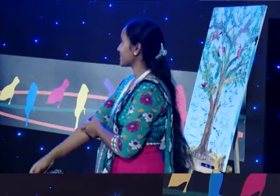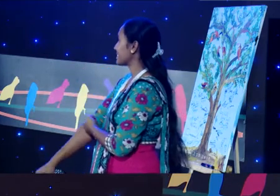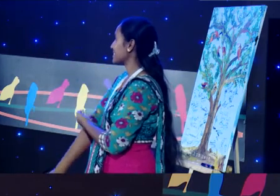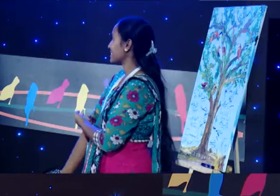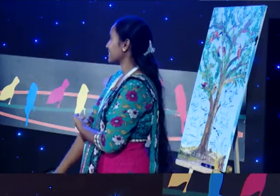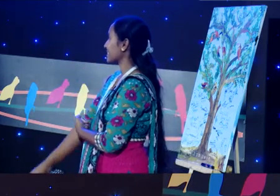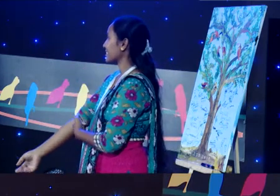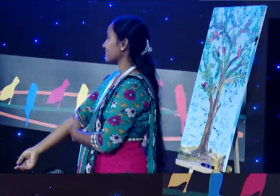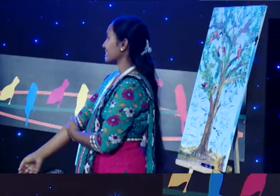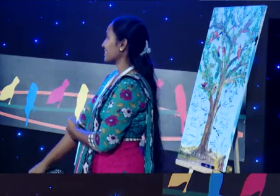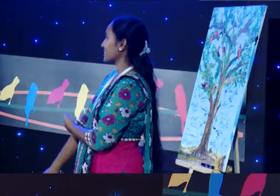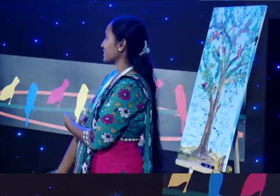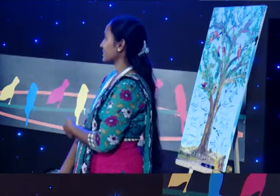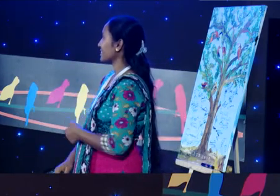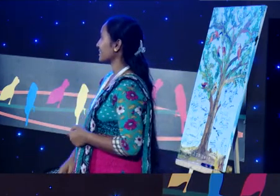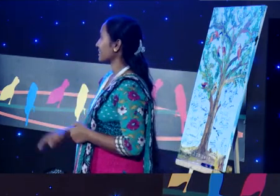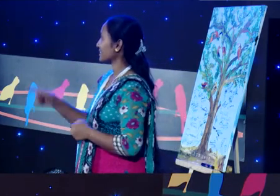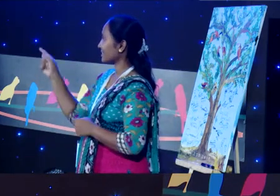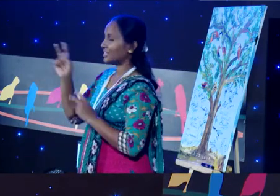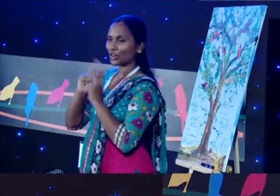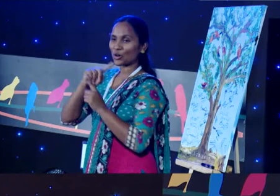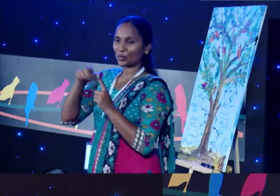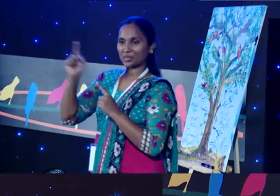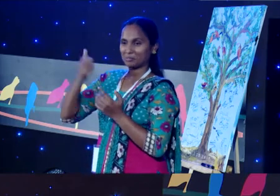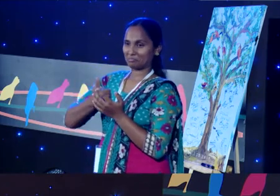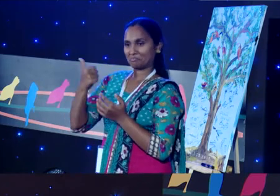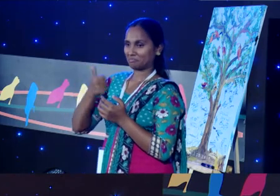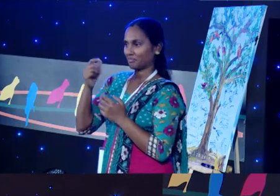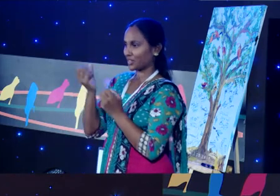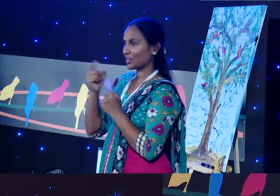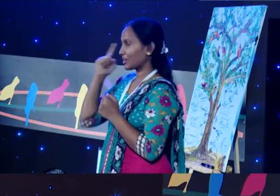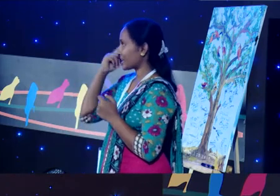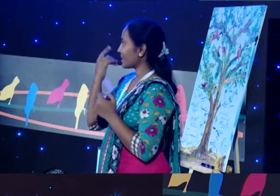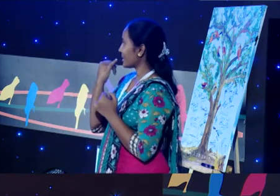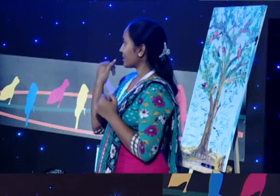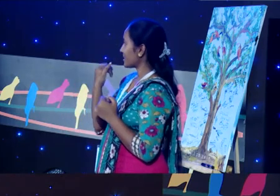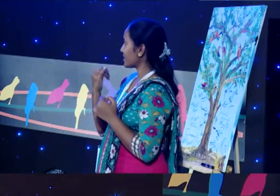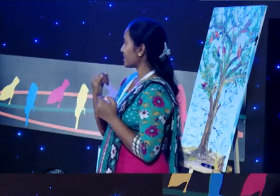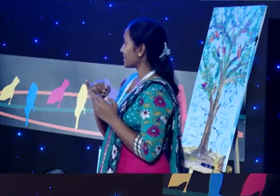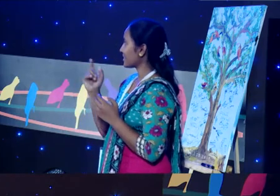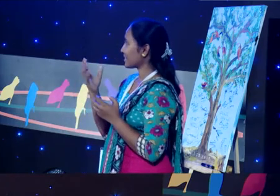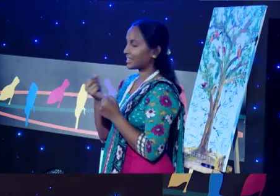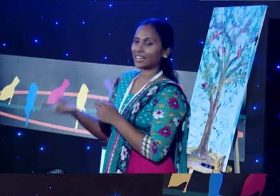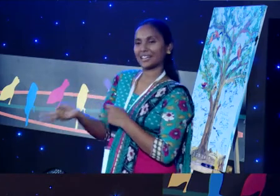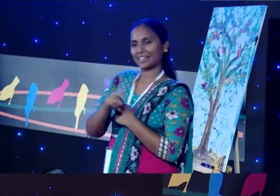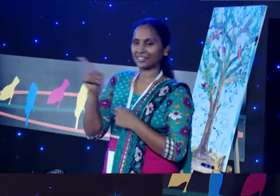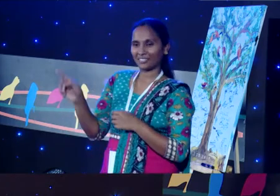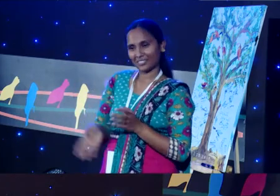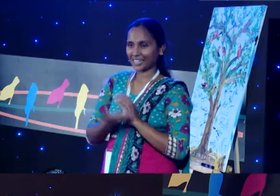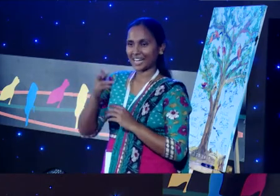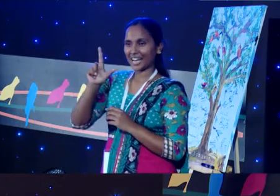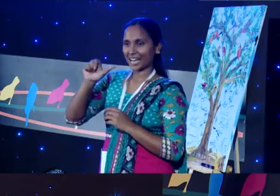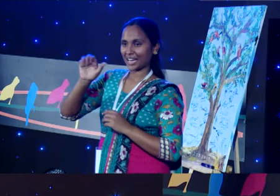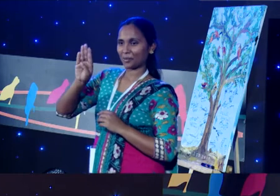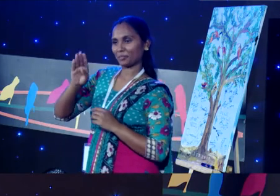back in 2009. I talked about this with manager said, why are you thinking about it? You should try to make it. So I went back to my lab, came up with